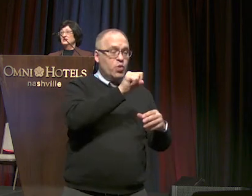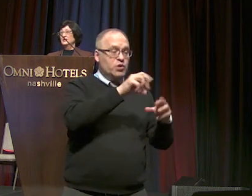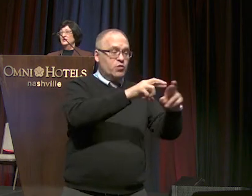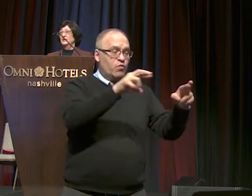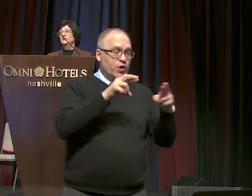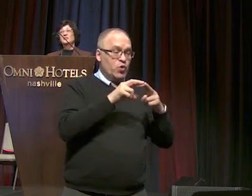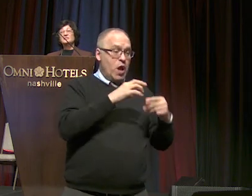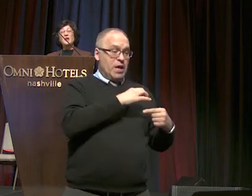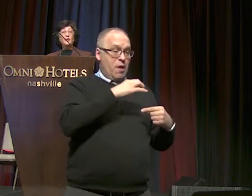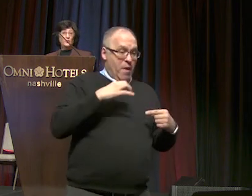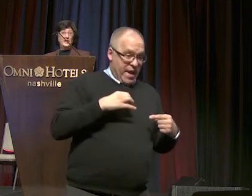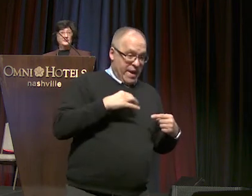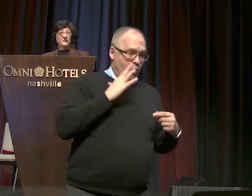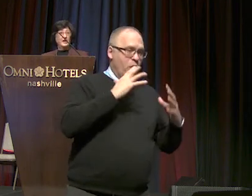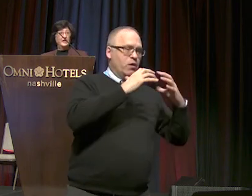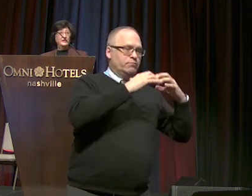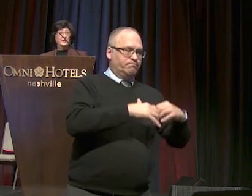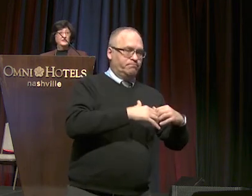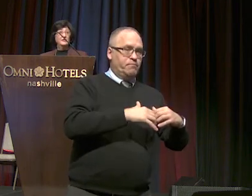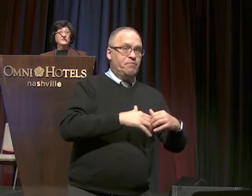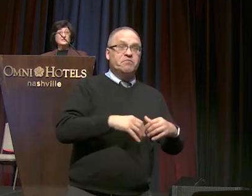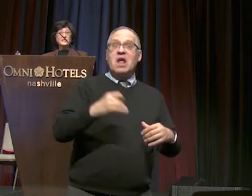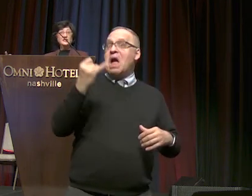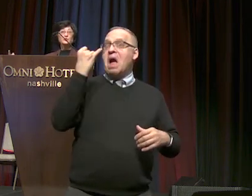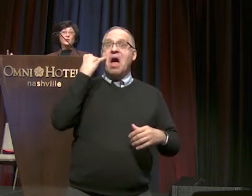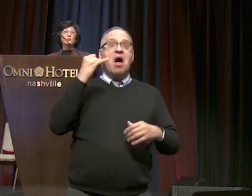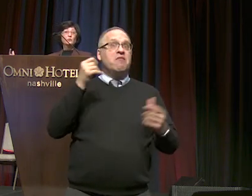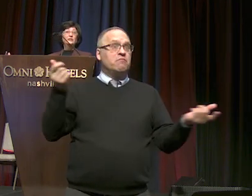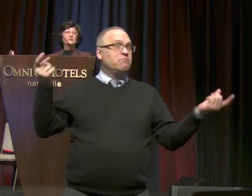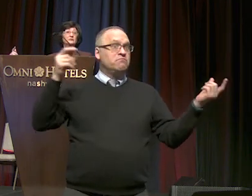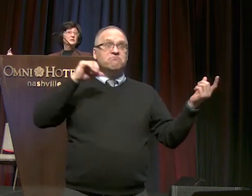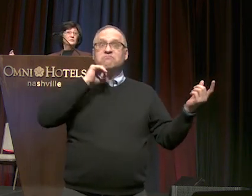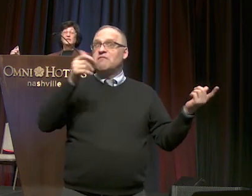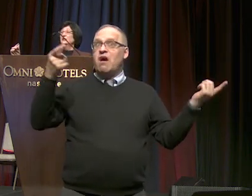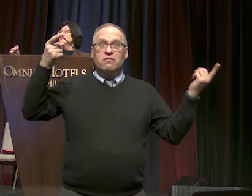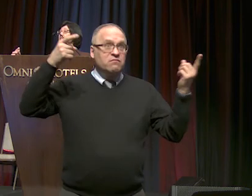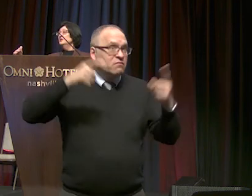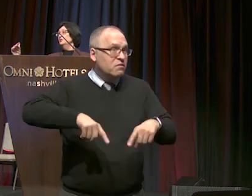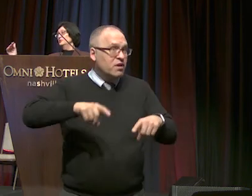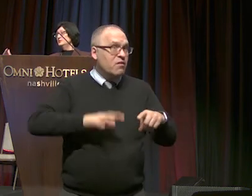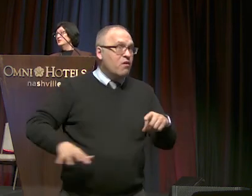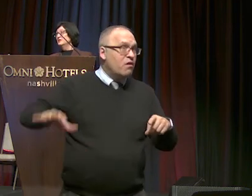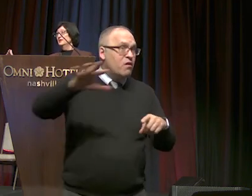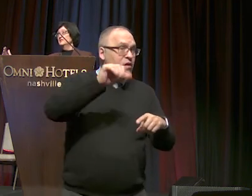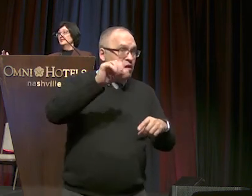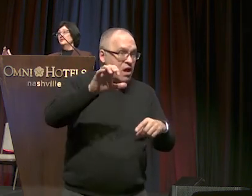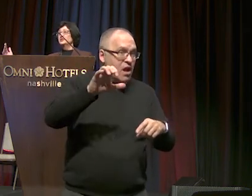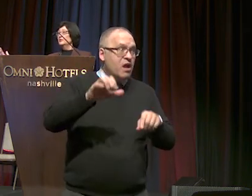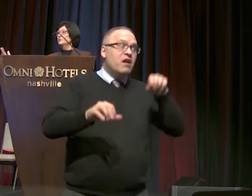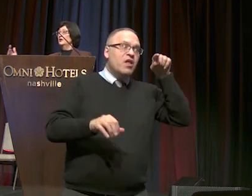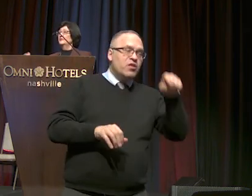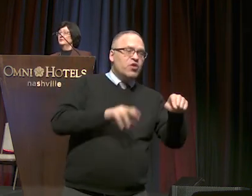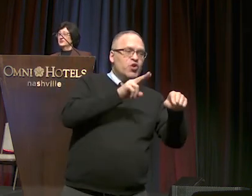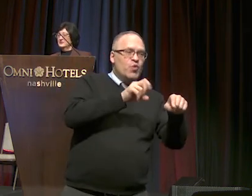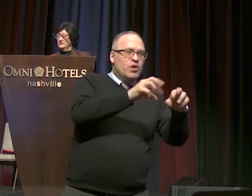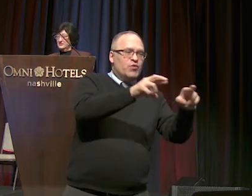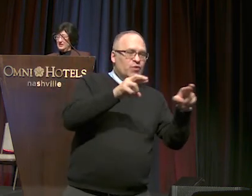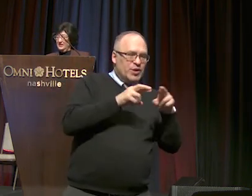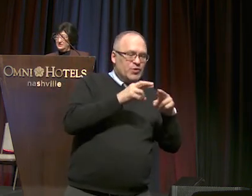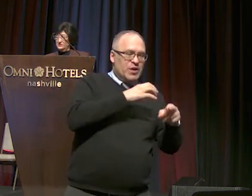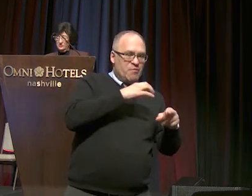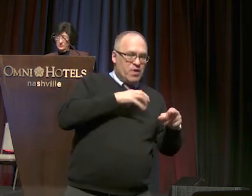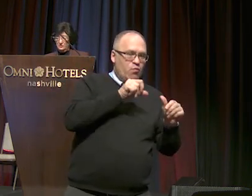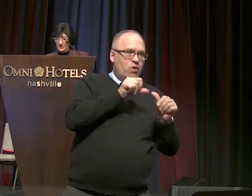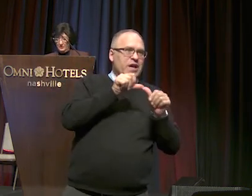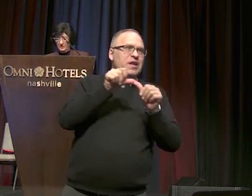exist. If it is not ratified, then the stage 1 regional committee continues until the General Conference